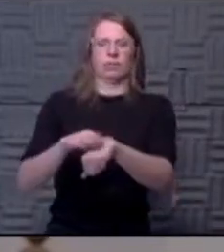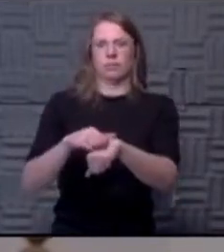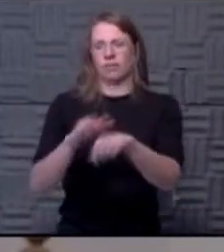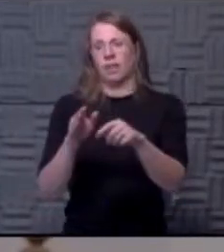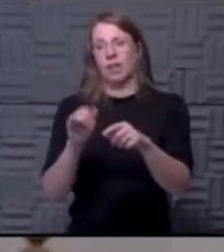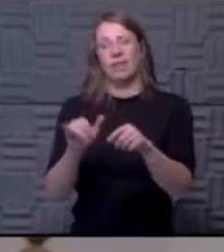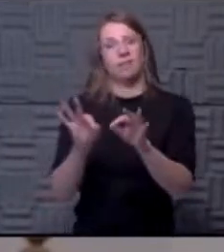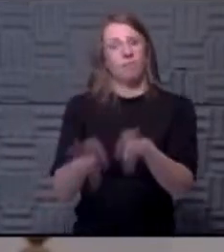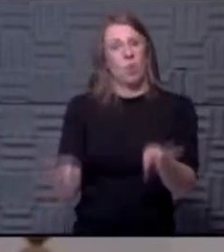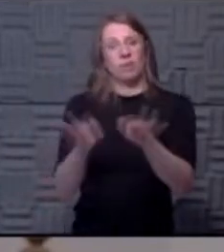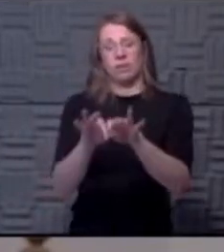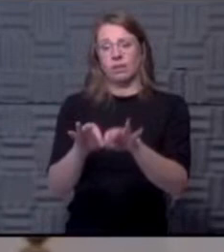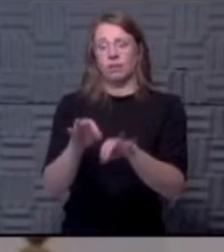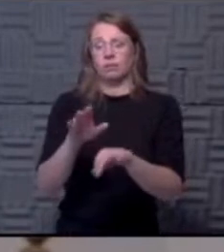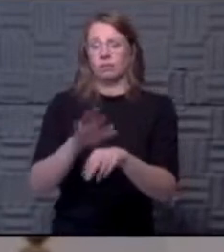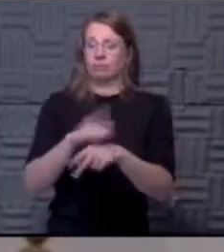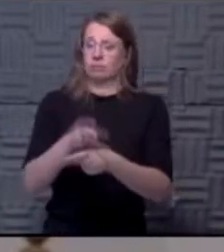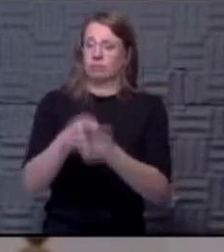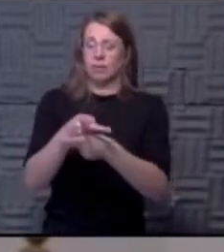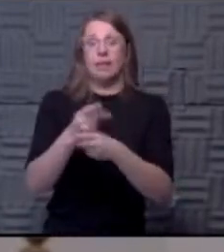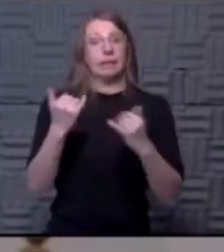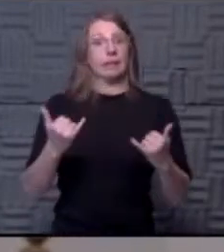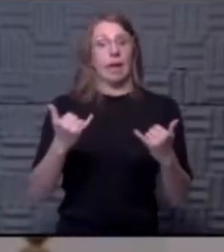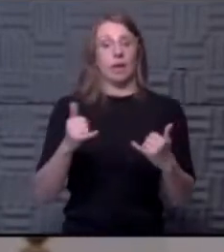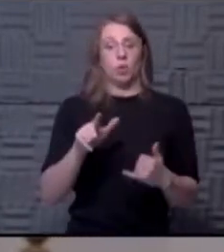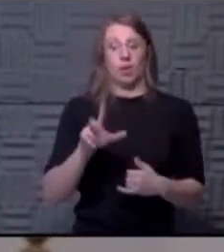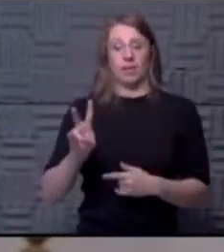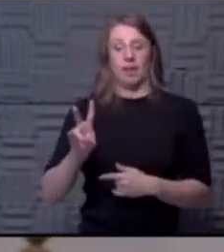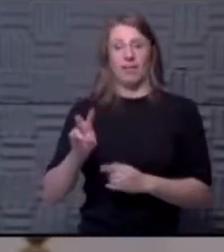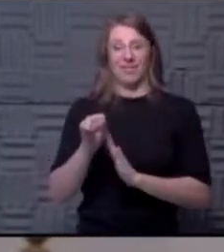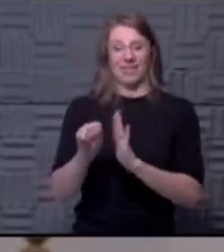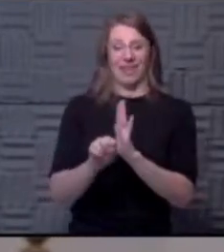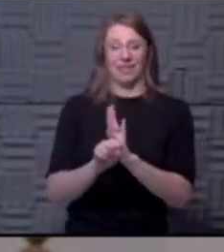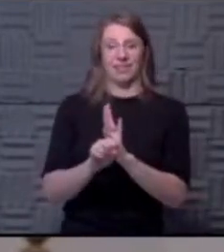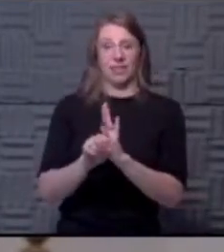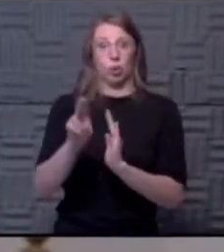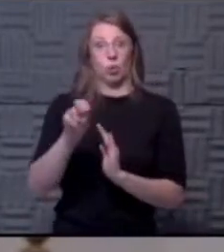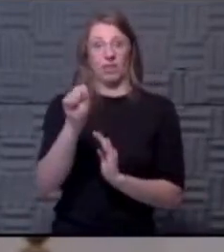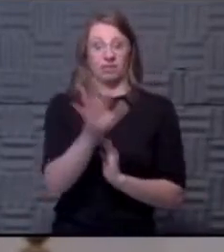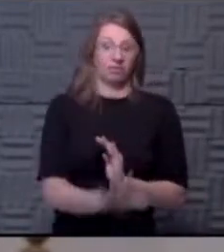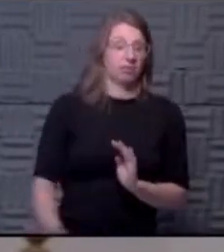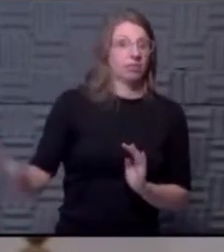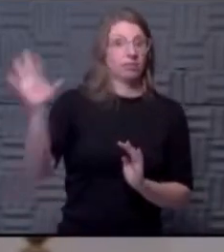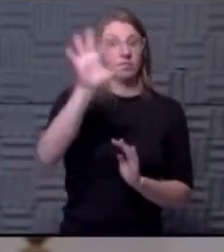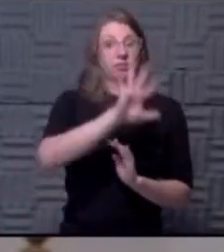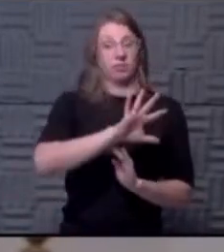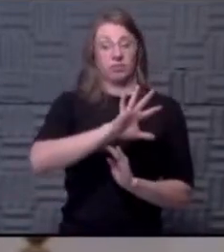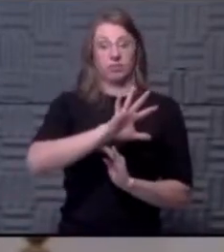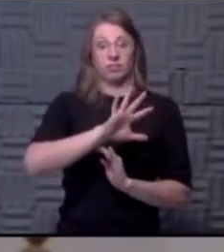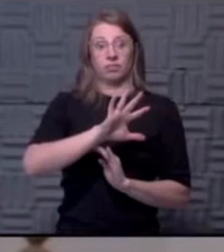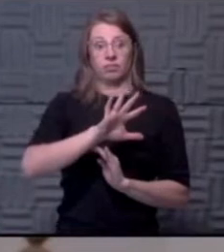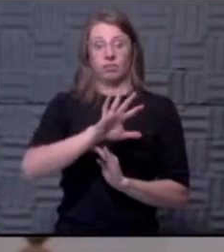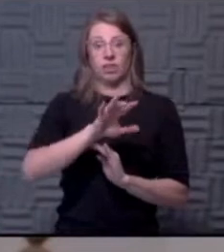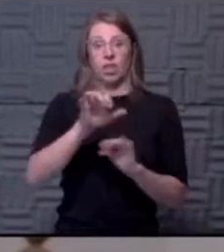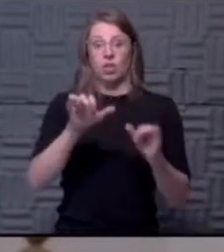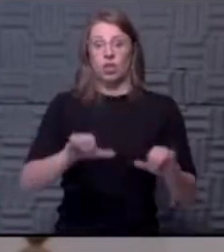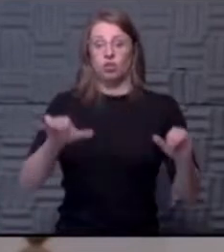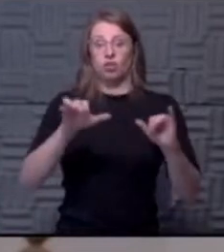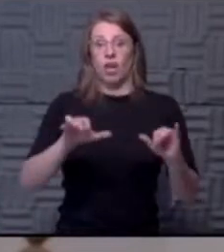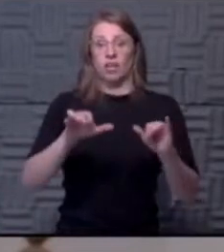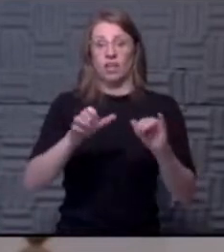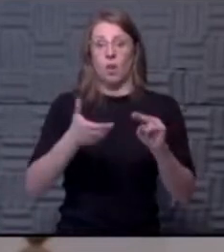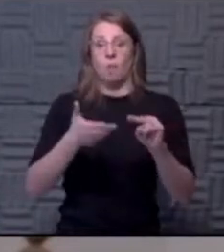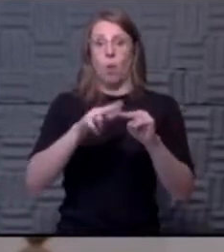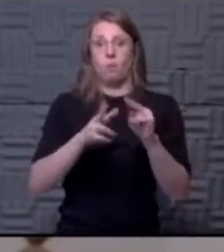important one, David. As of today, we have 27 states in the United States that have their trend line going the wrong